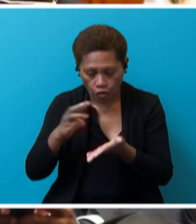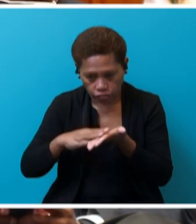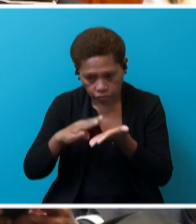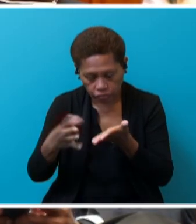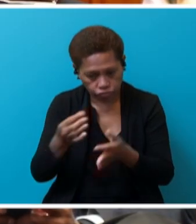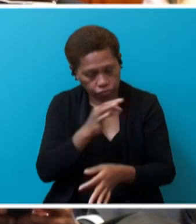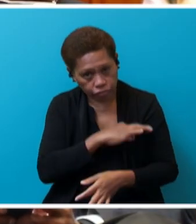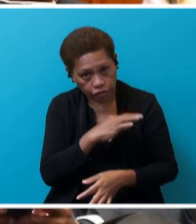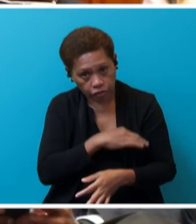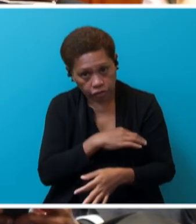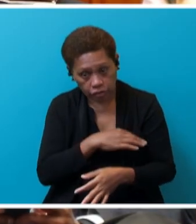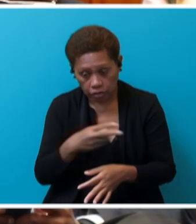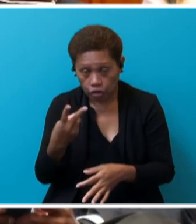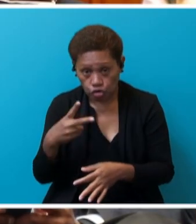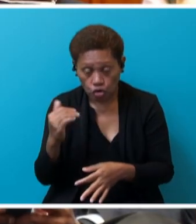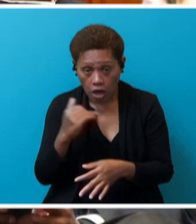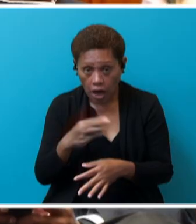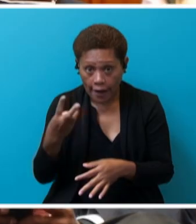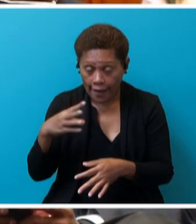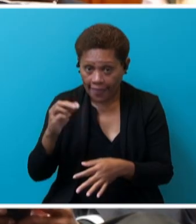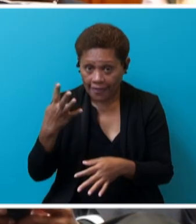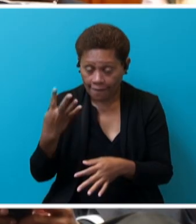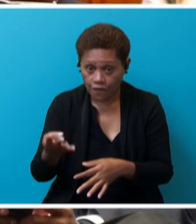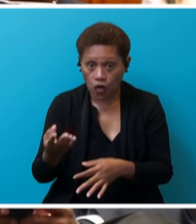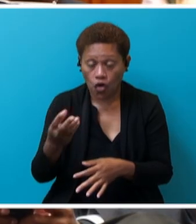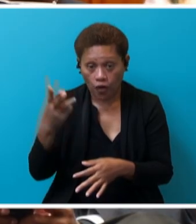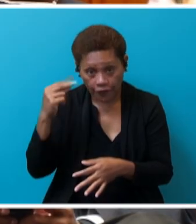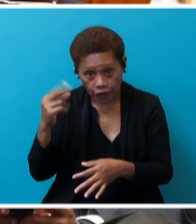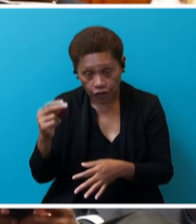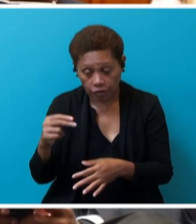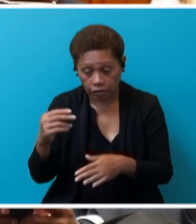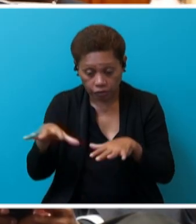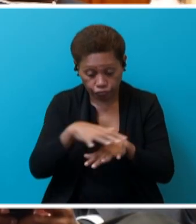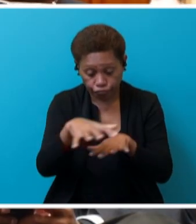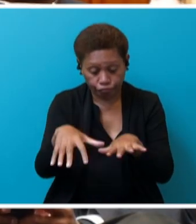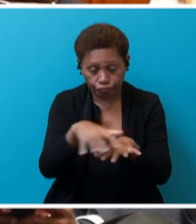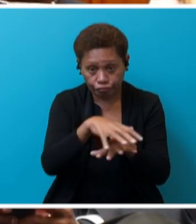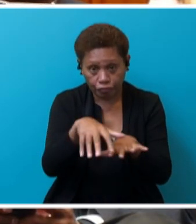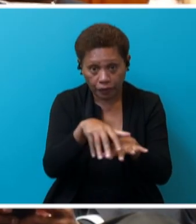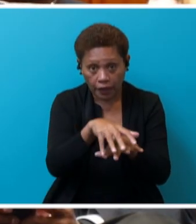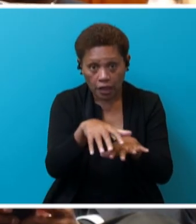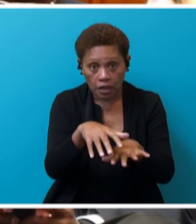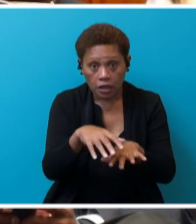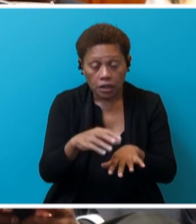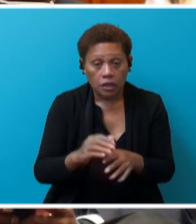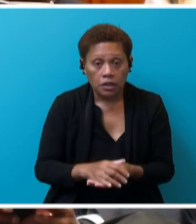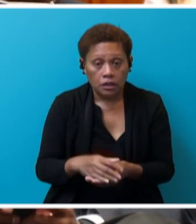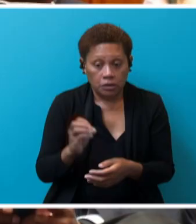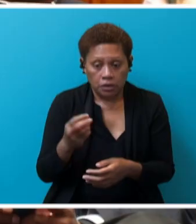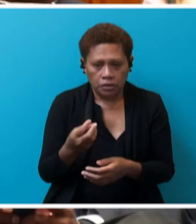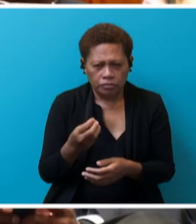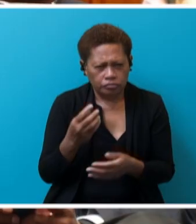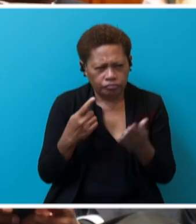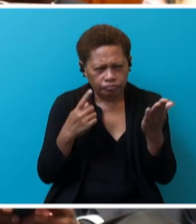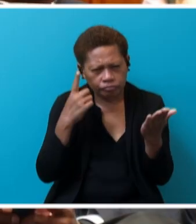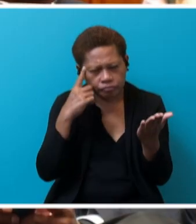beneficiaries exceed 230,000 Fijians spread across all our divisions. And as we look back, the impact